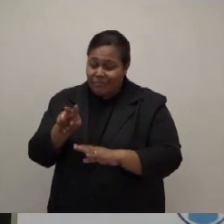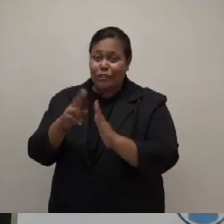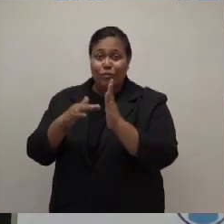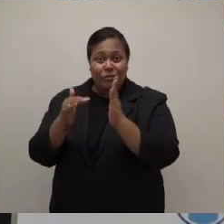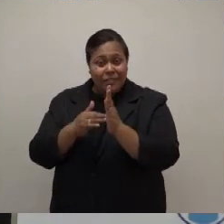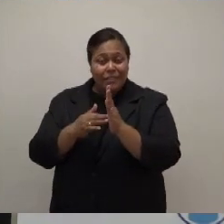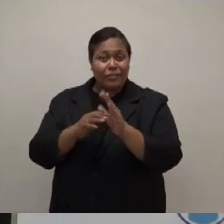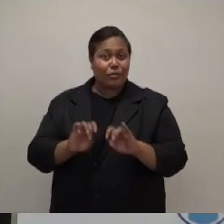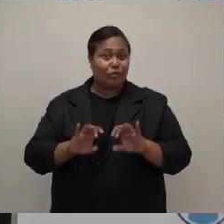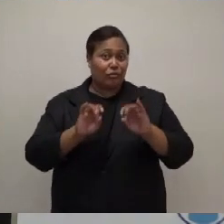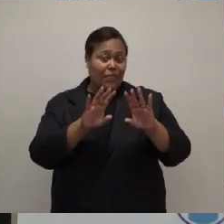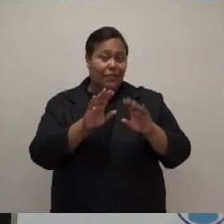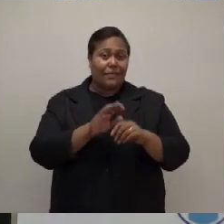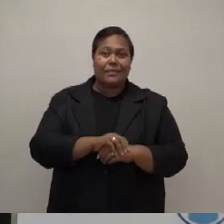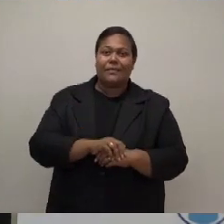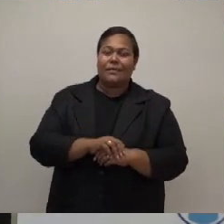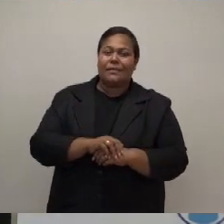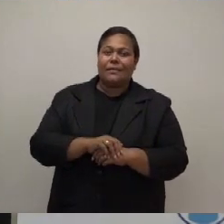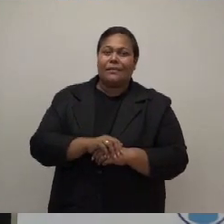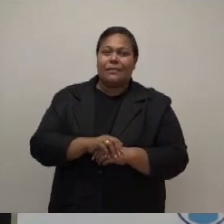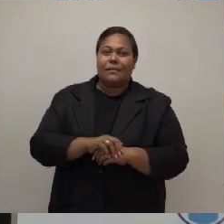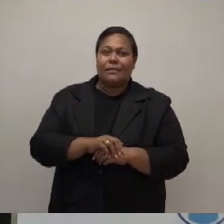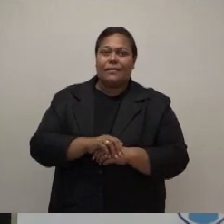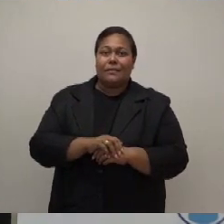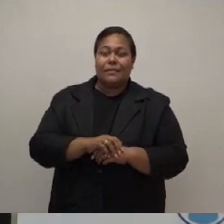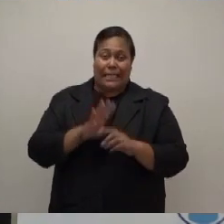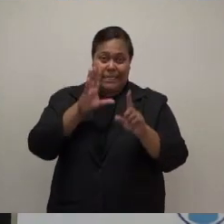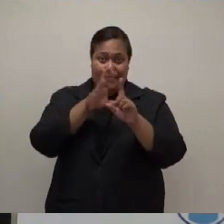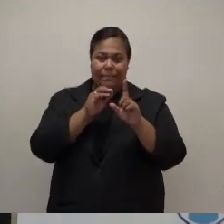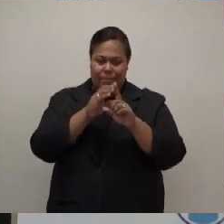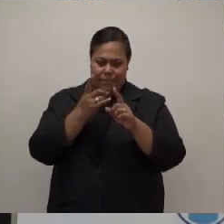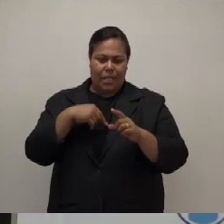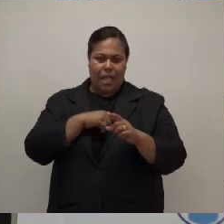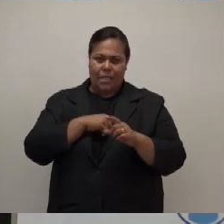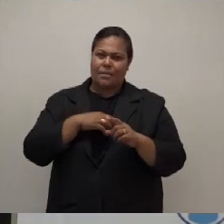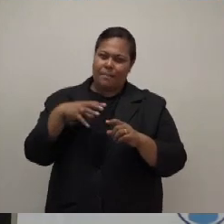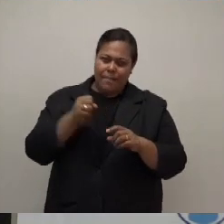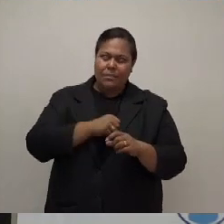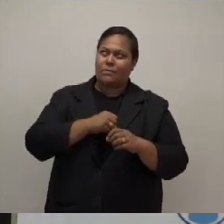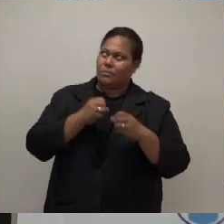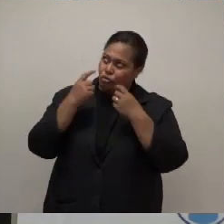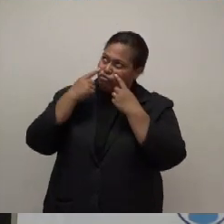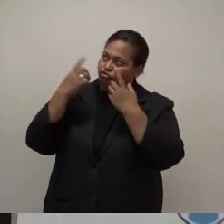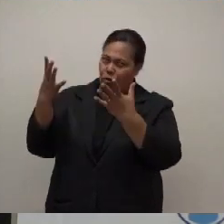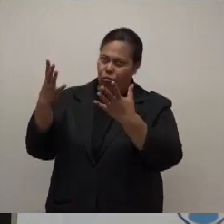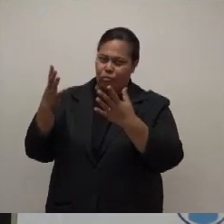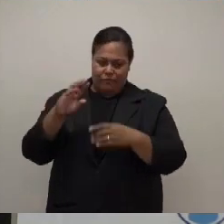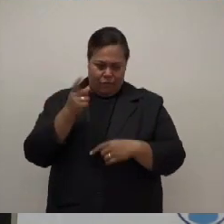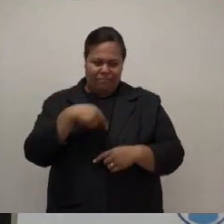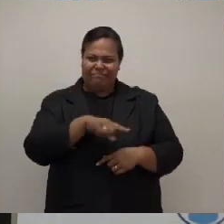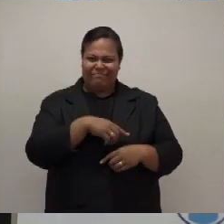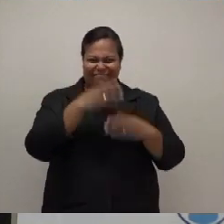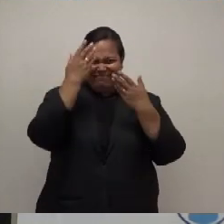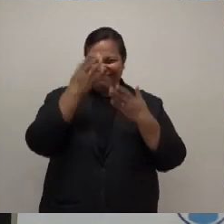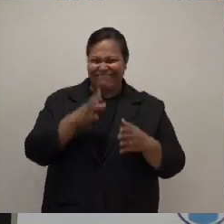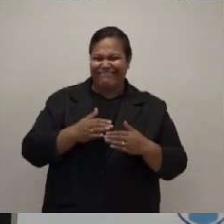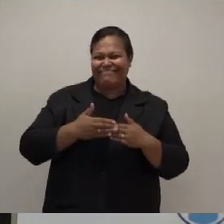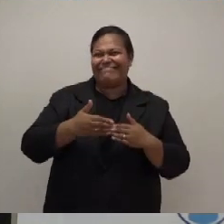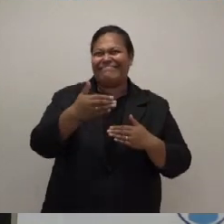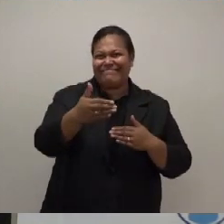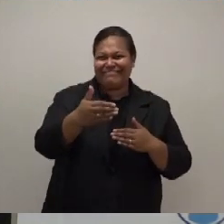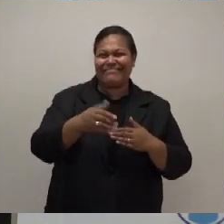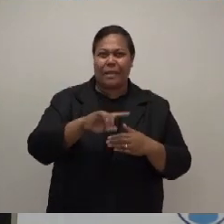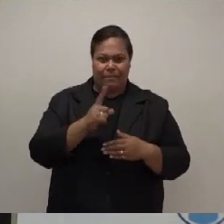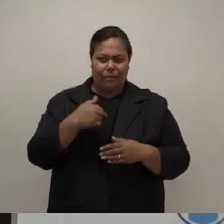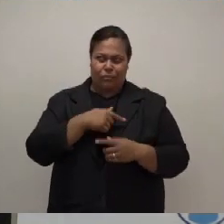Australia, and they are on the example we set together in charting these unknown waters. Fiji